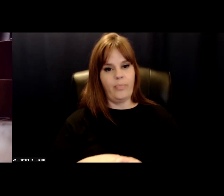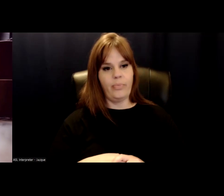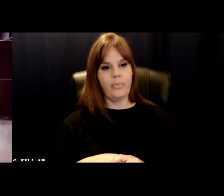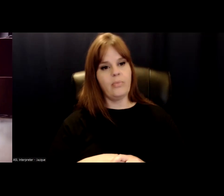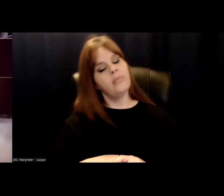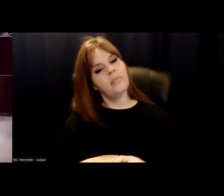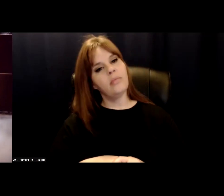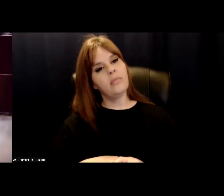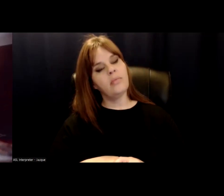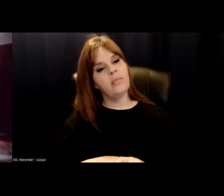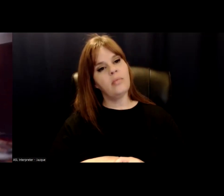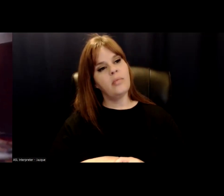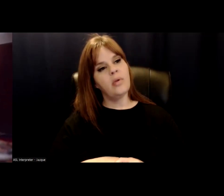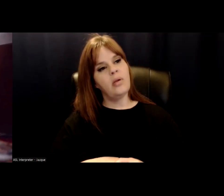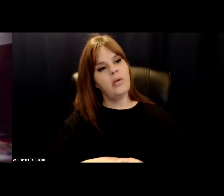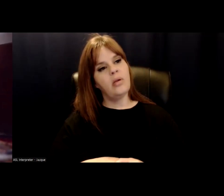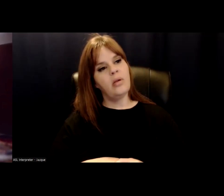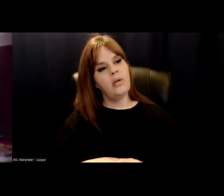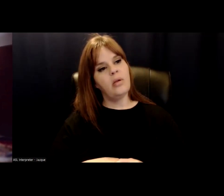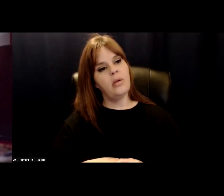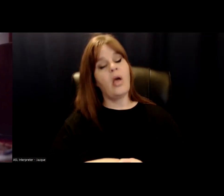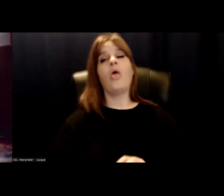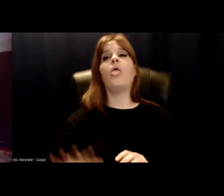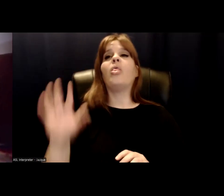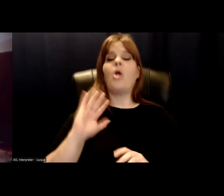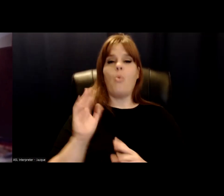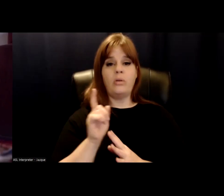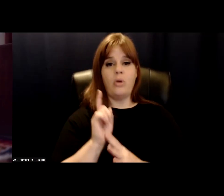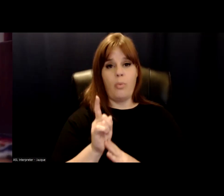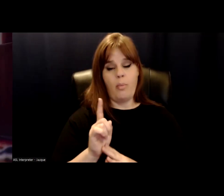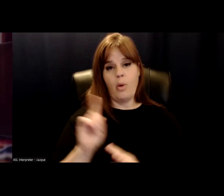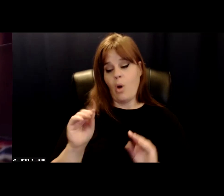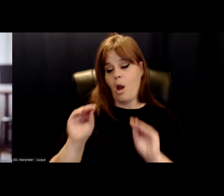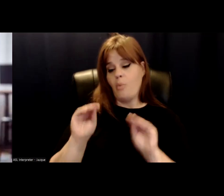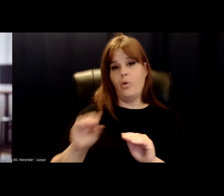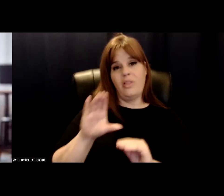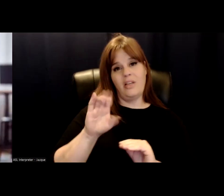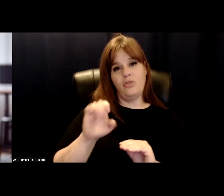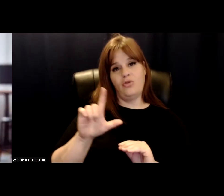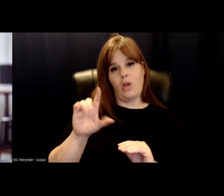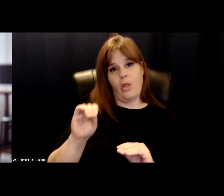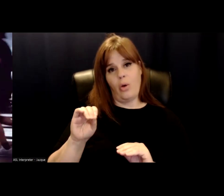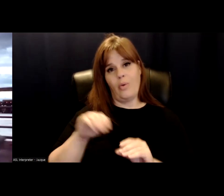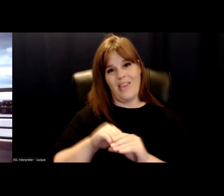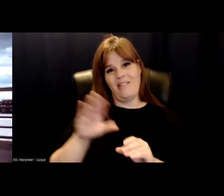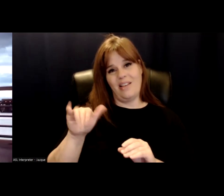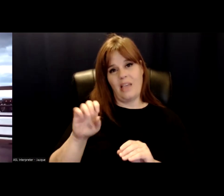There was a moment where I put the cello in its case and let the dust collect.